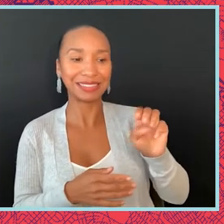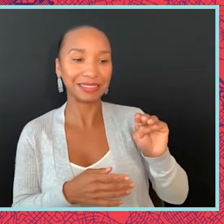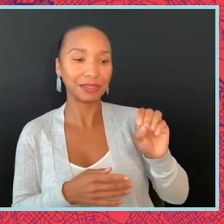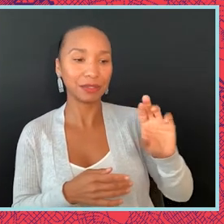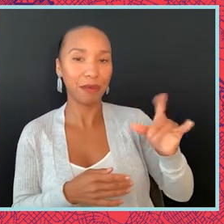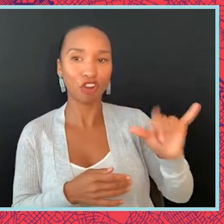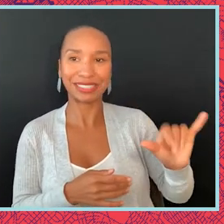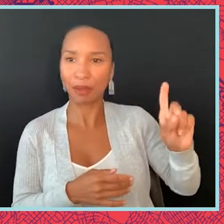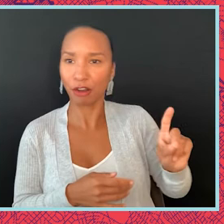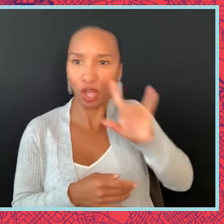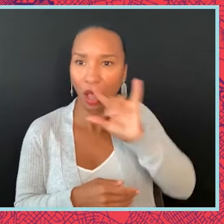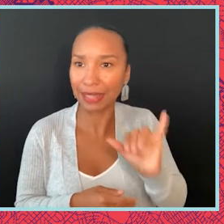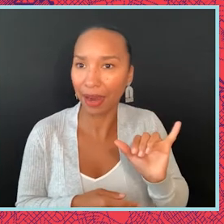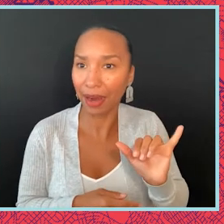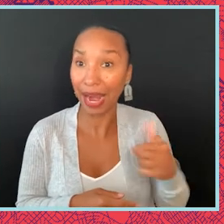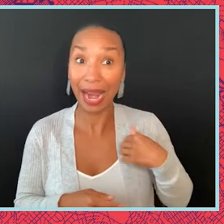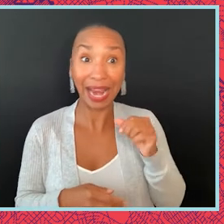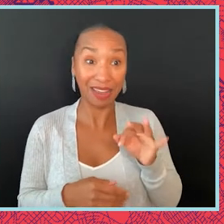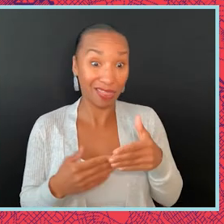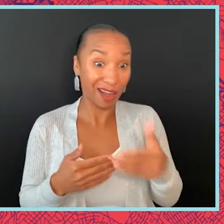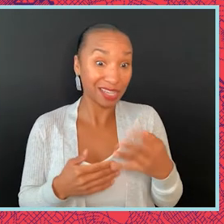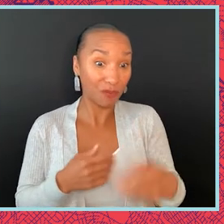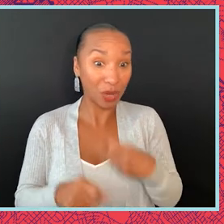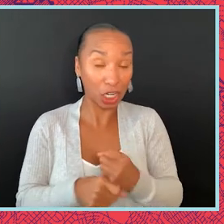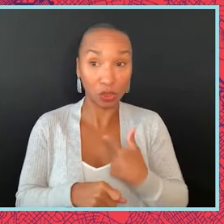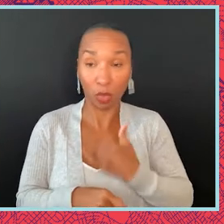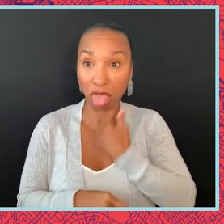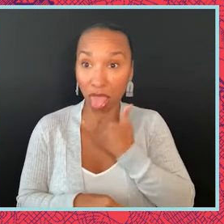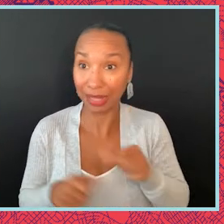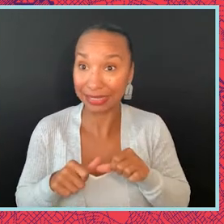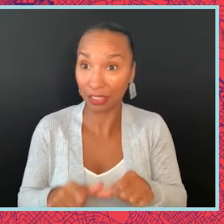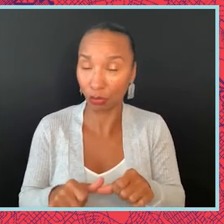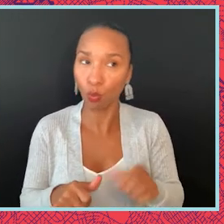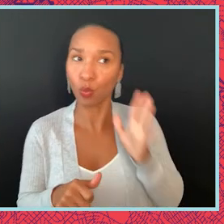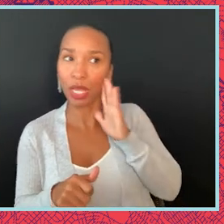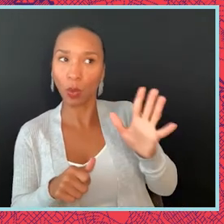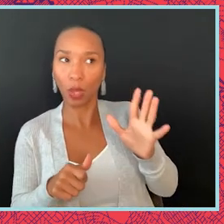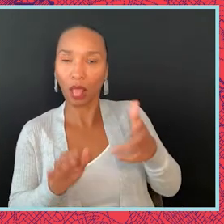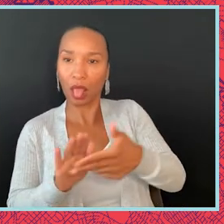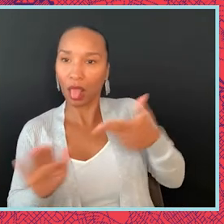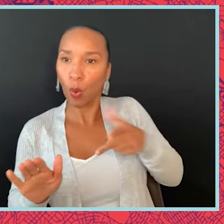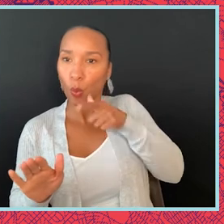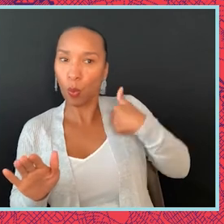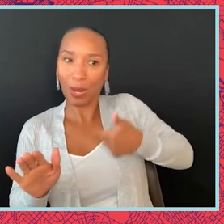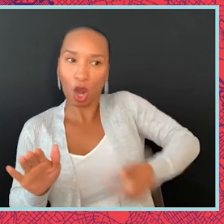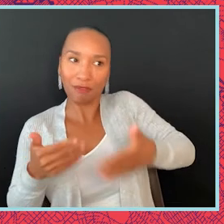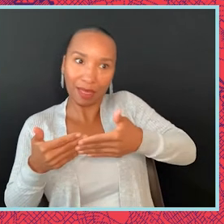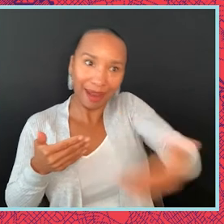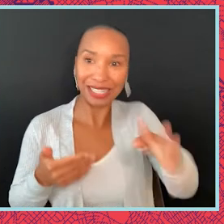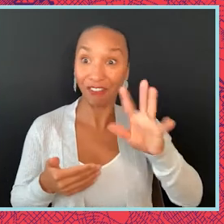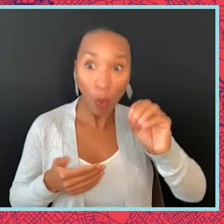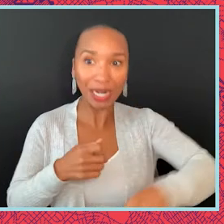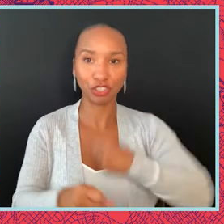democracy looks like. And if we aren't getting it right over the next 4 years, it will truly define who we are over the